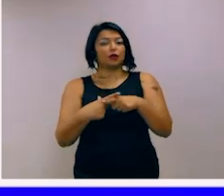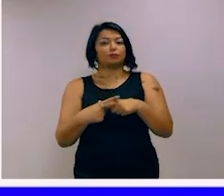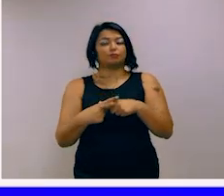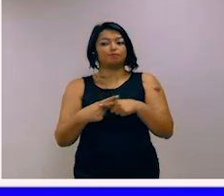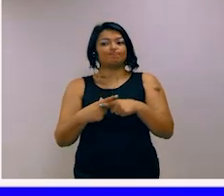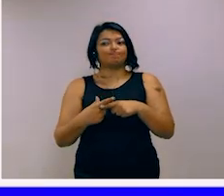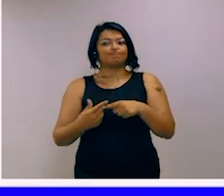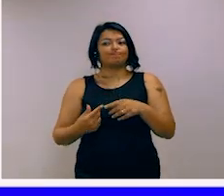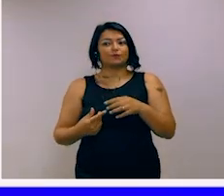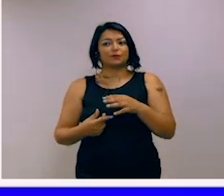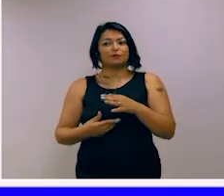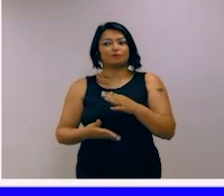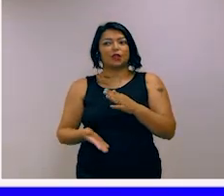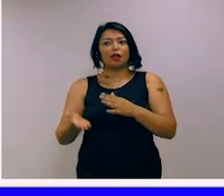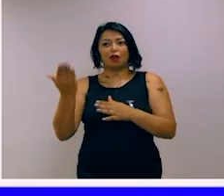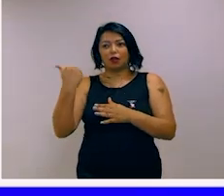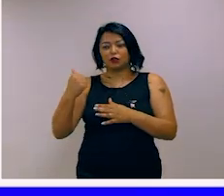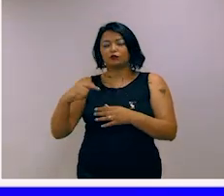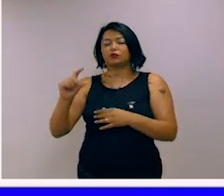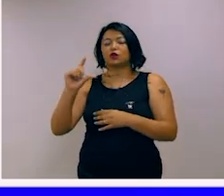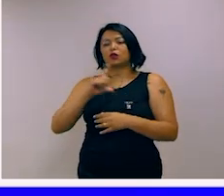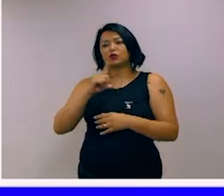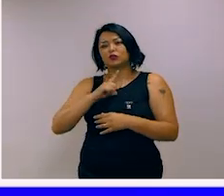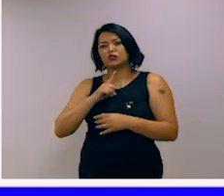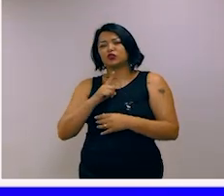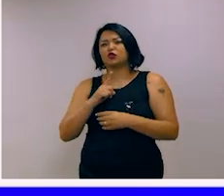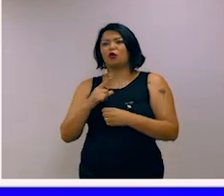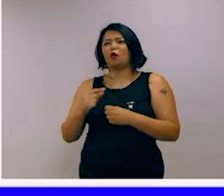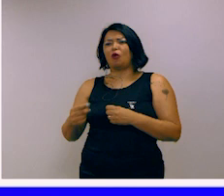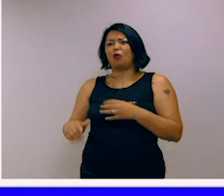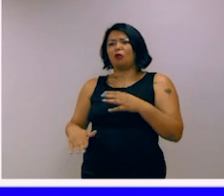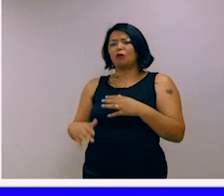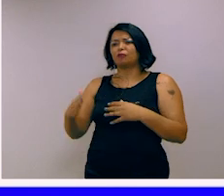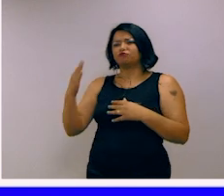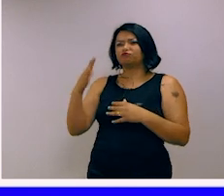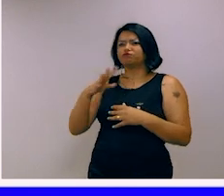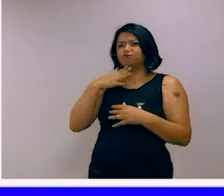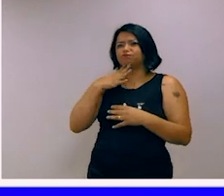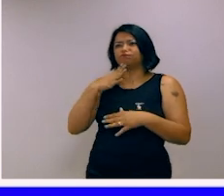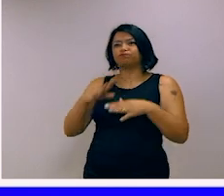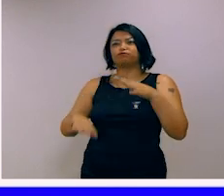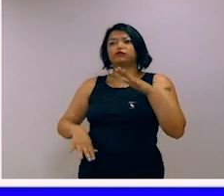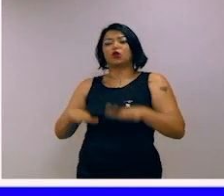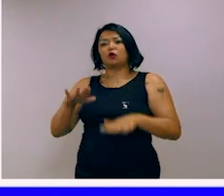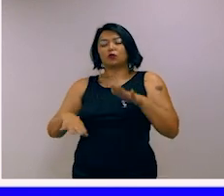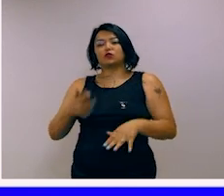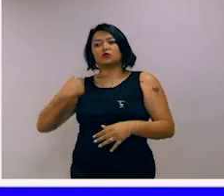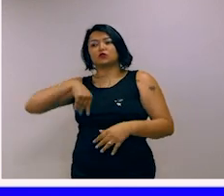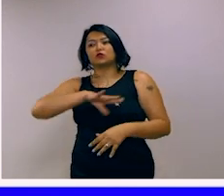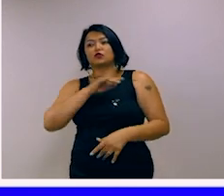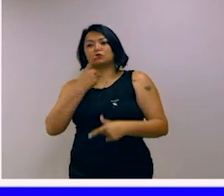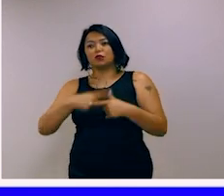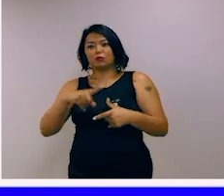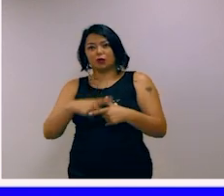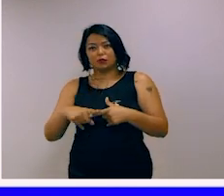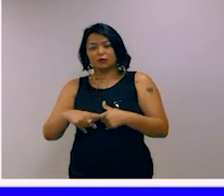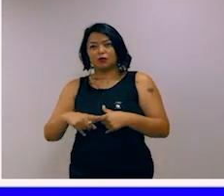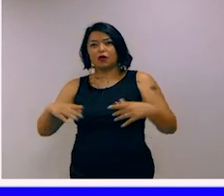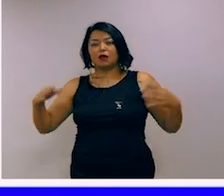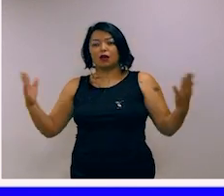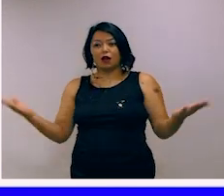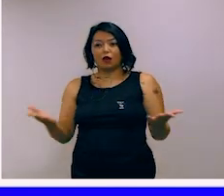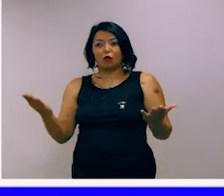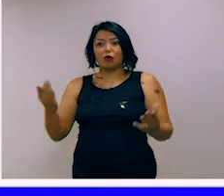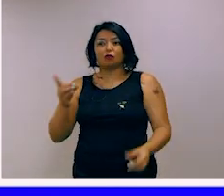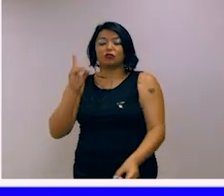problem, and also we can start explaining our previously found correlations. However, we're